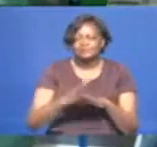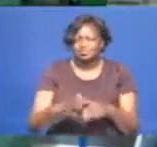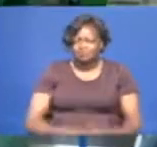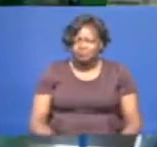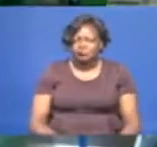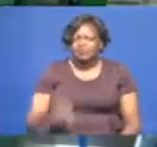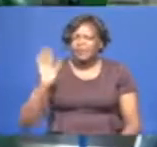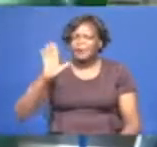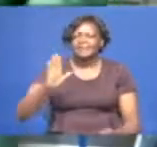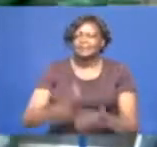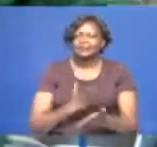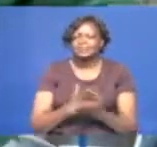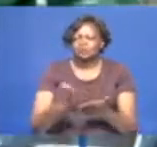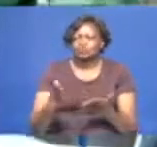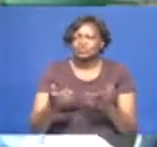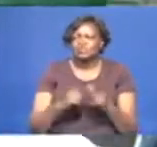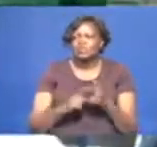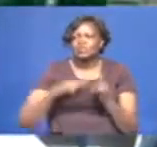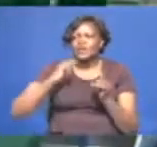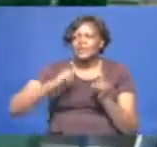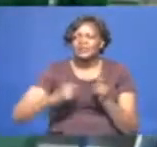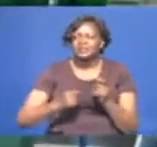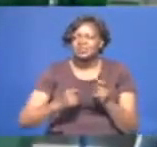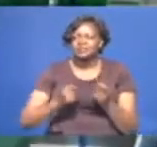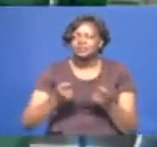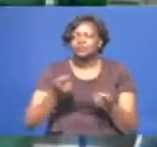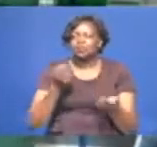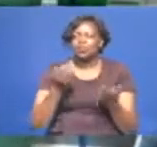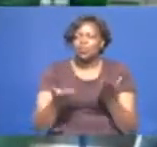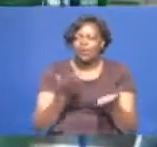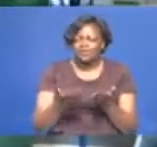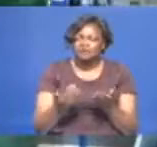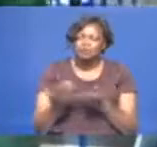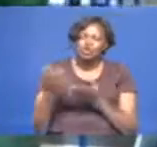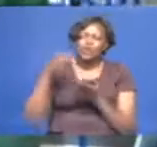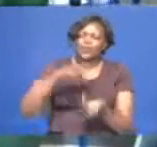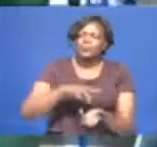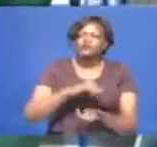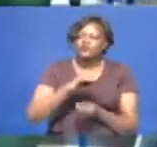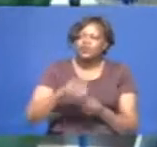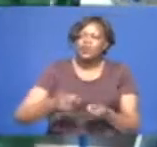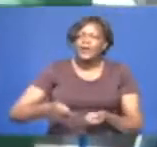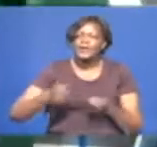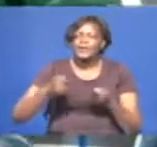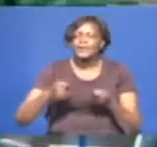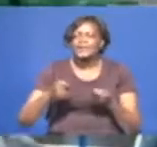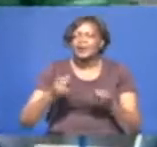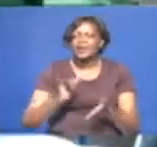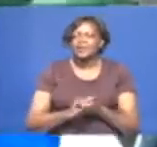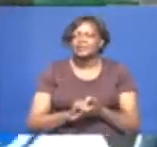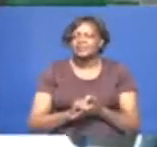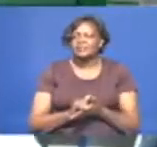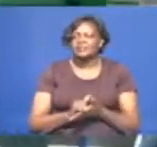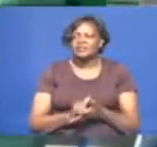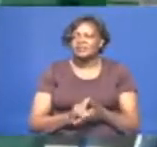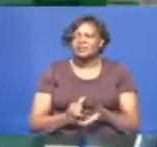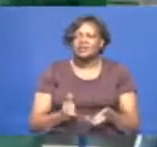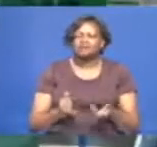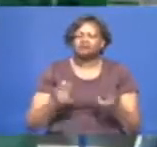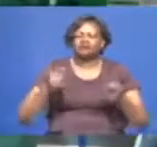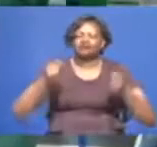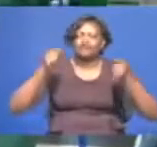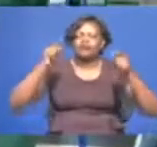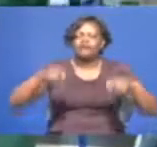section, the machine automatically weighs and pours the fertilizer into bags that are manually fixed onto the